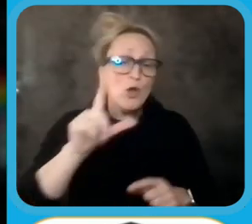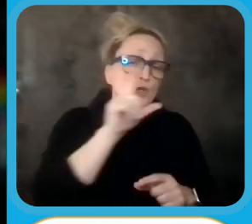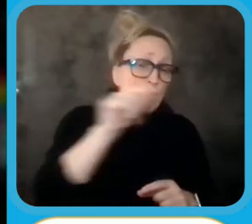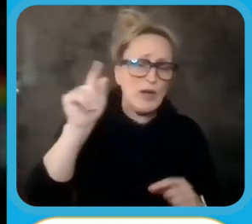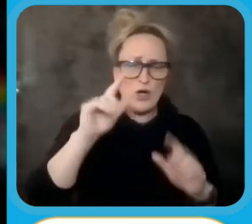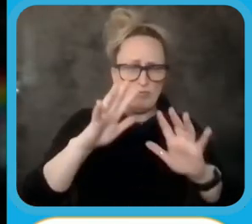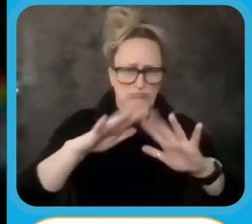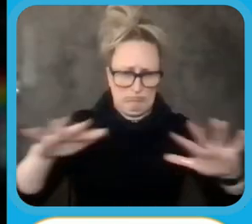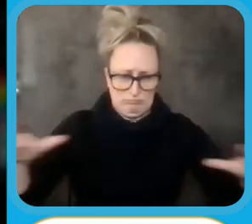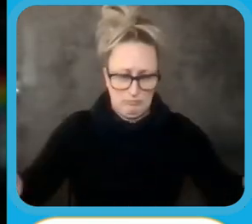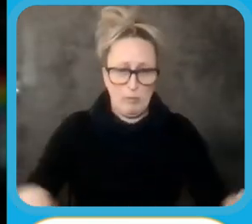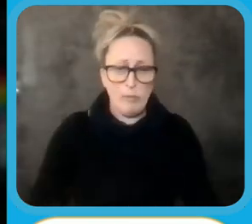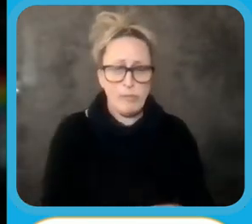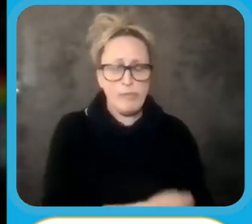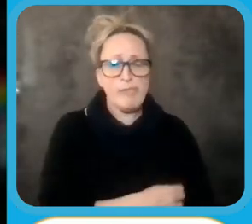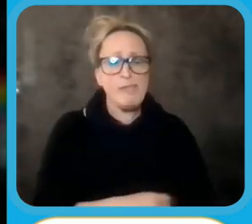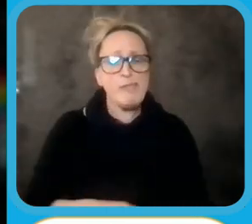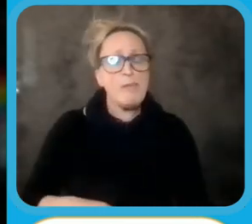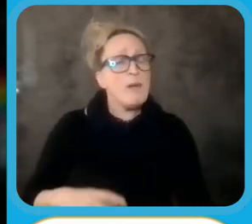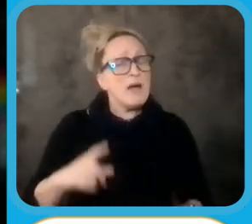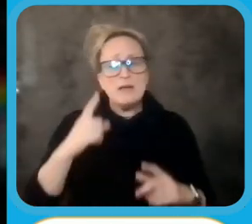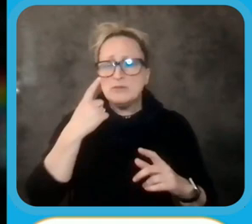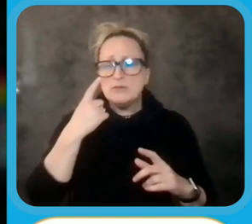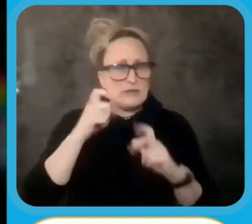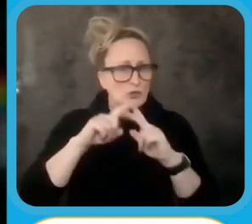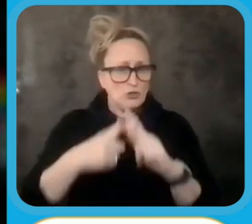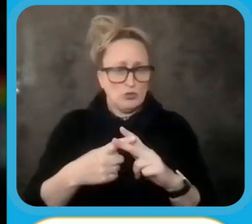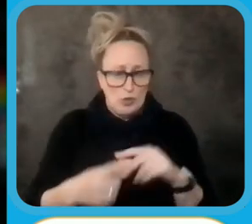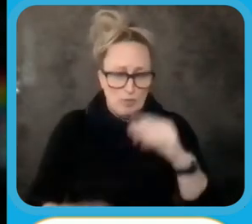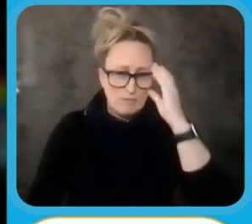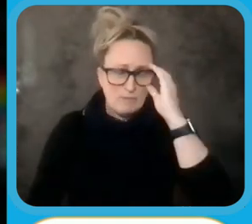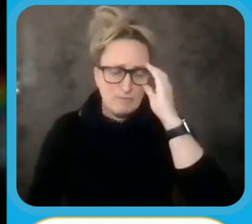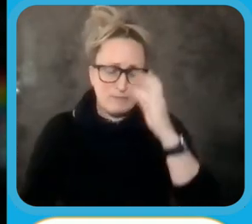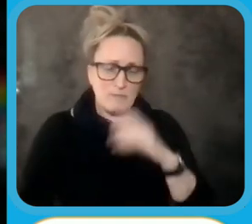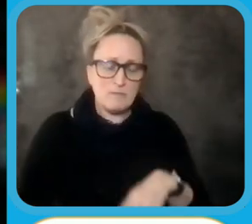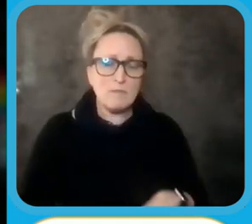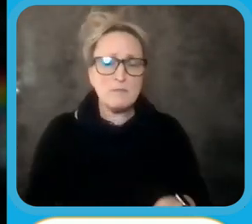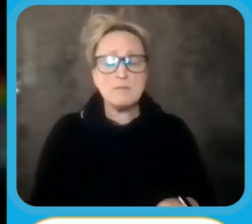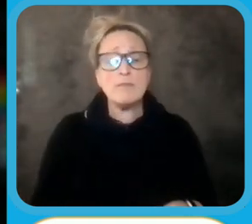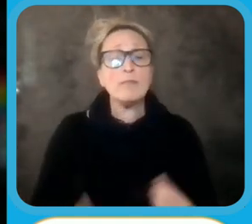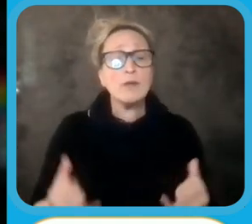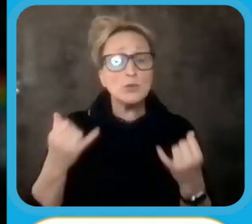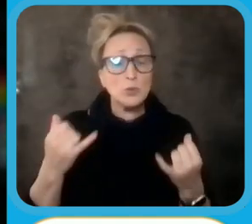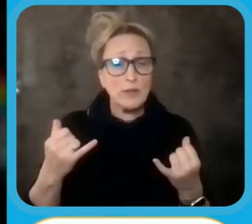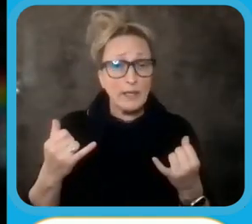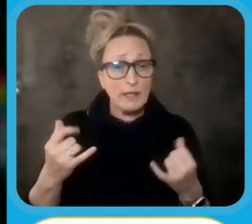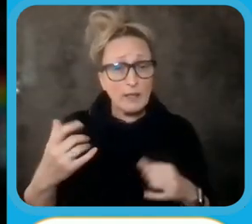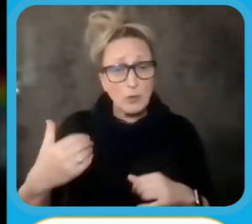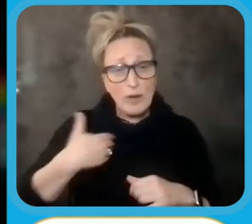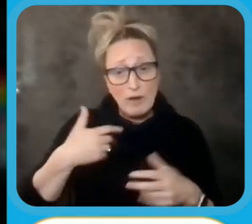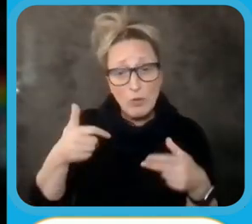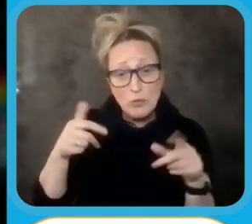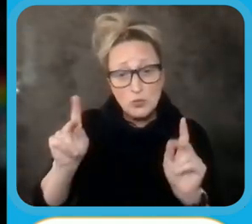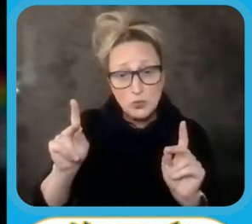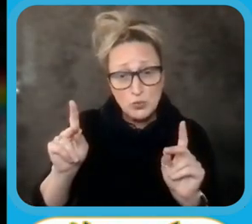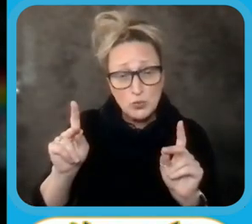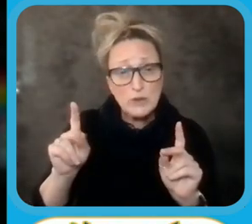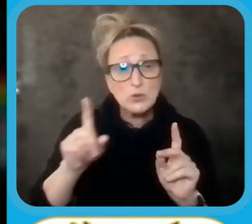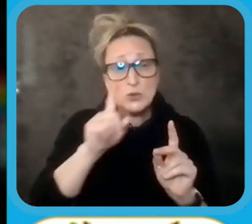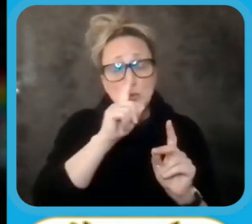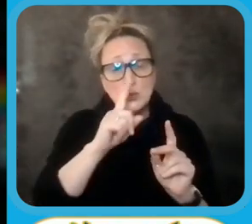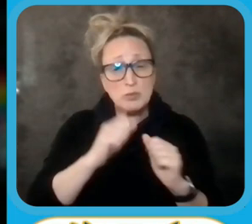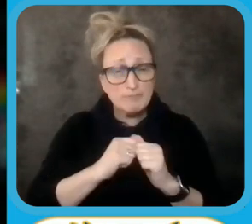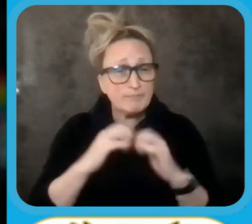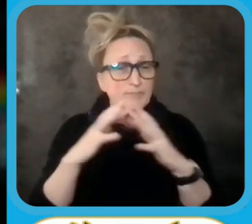more. And we're just getting started. So today, we have the opportunity to rebuild